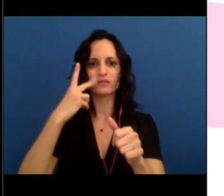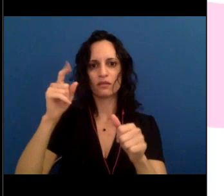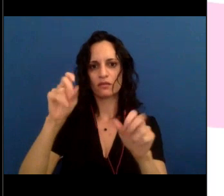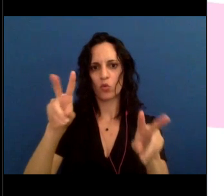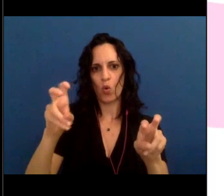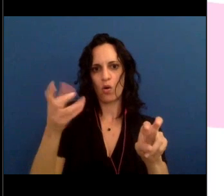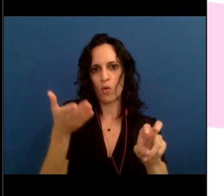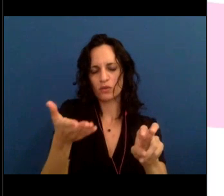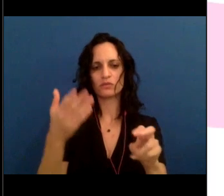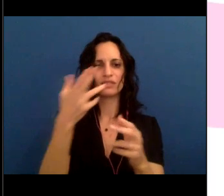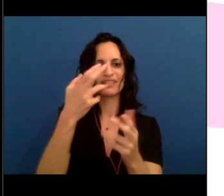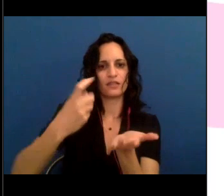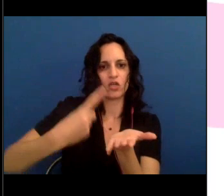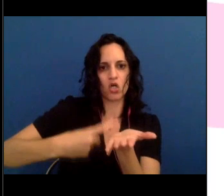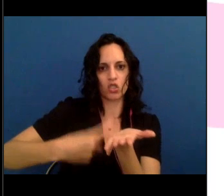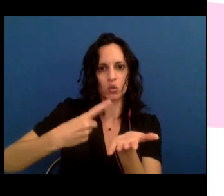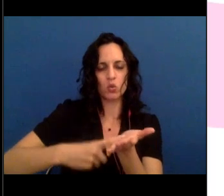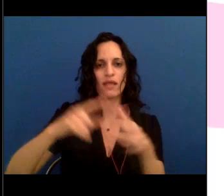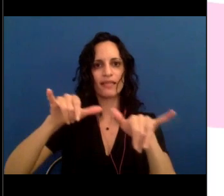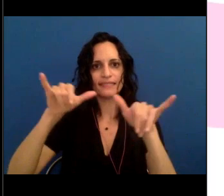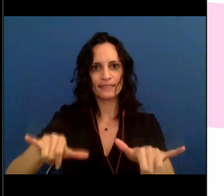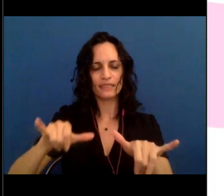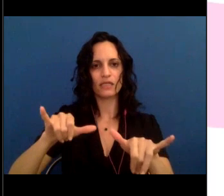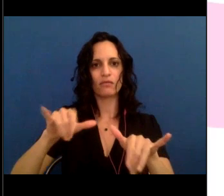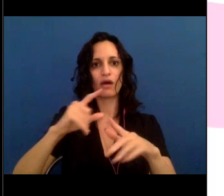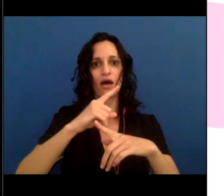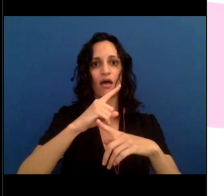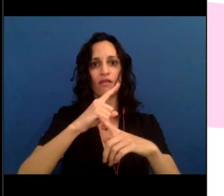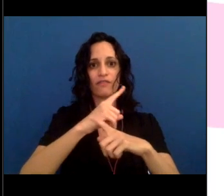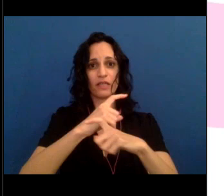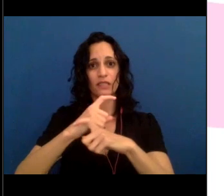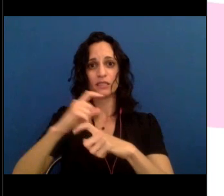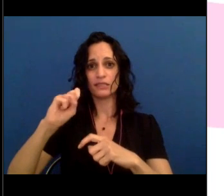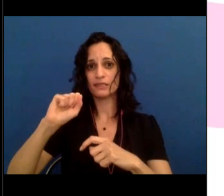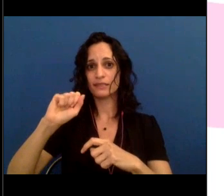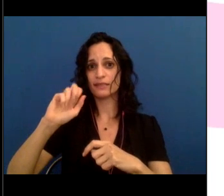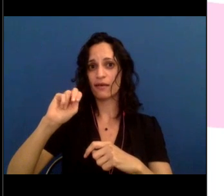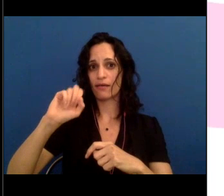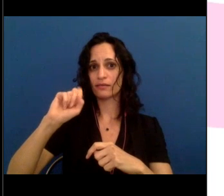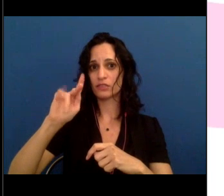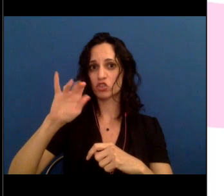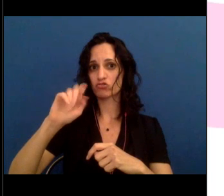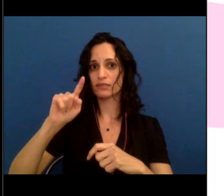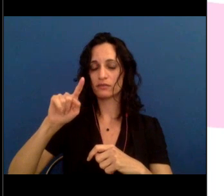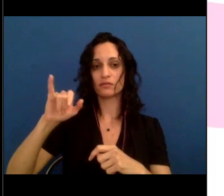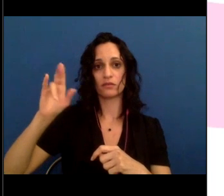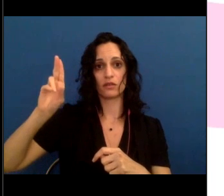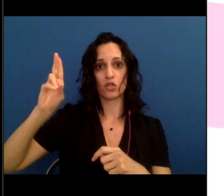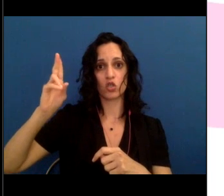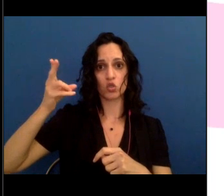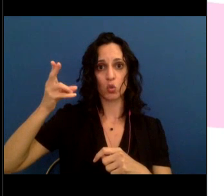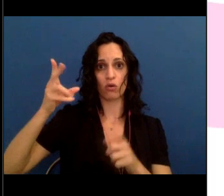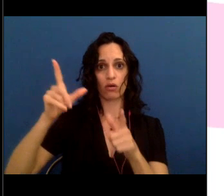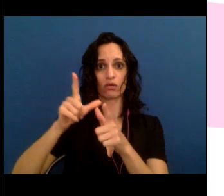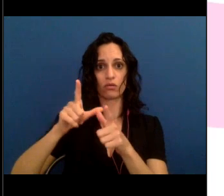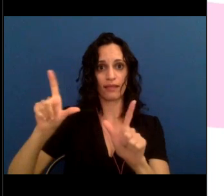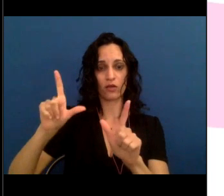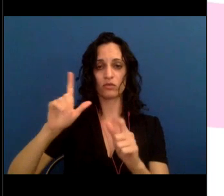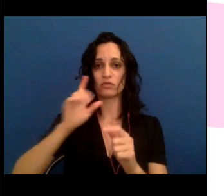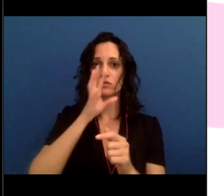of Sanskrit, which is the historical language spoken in